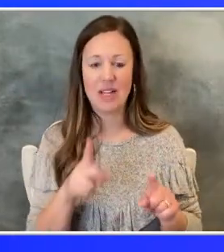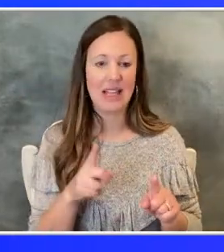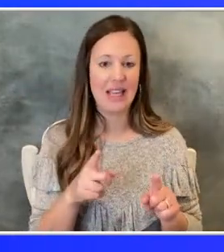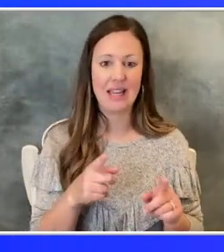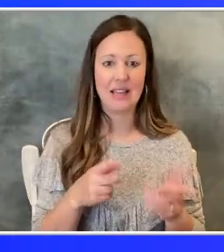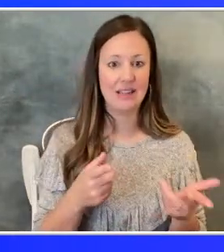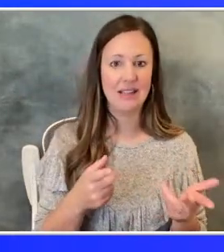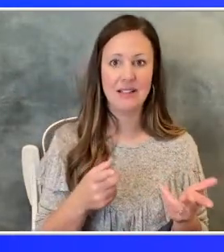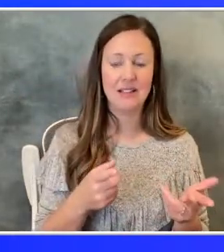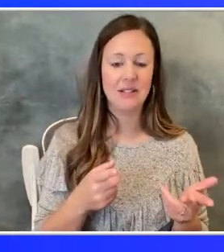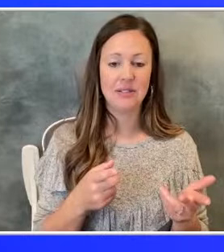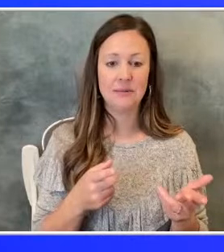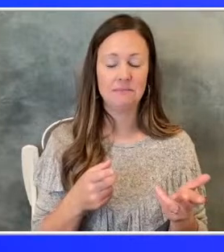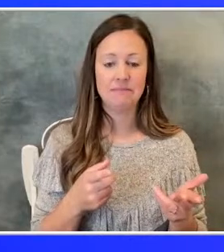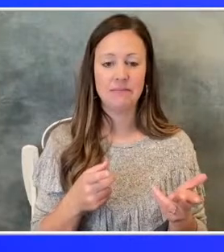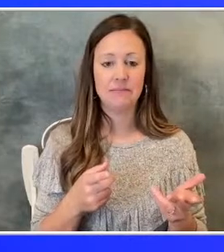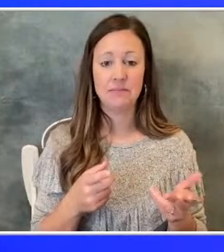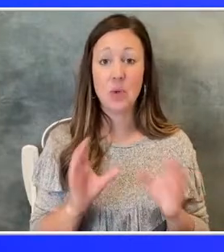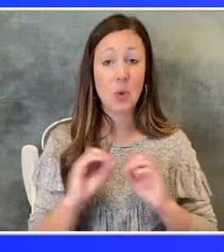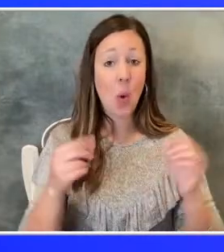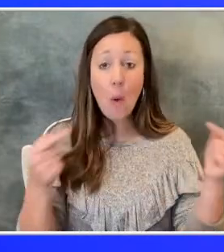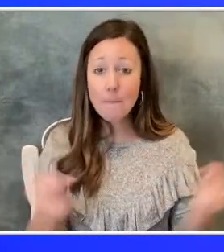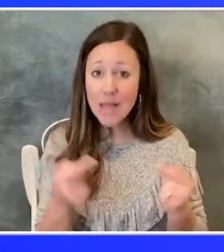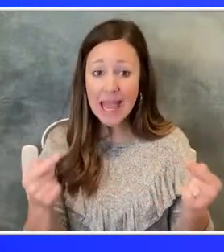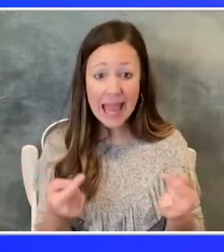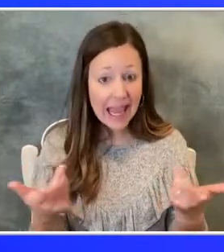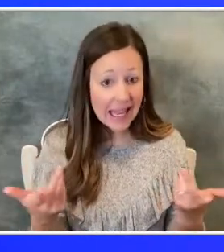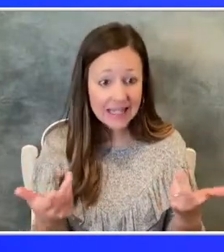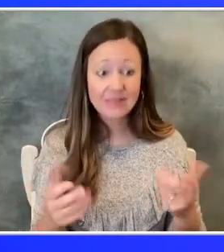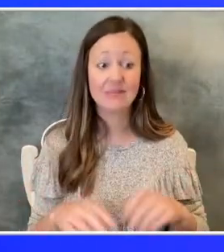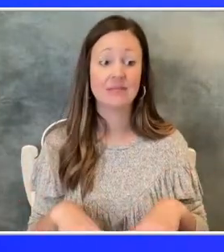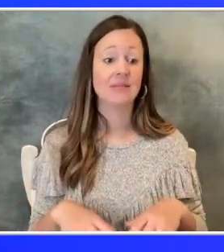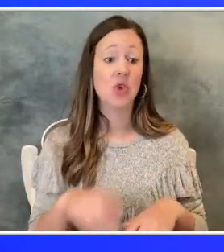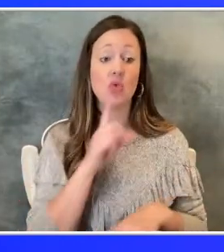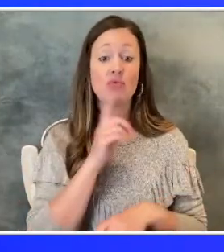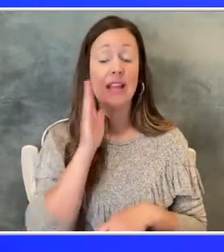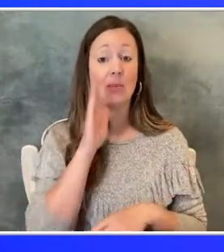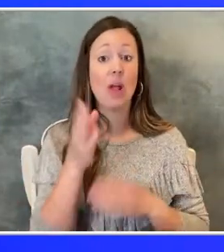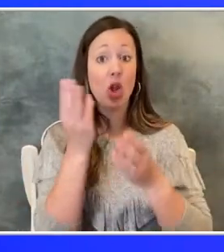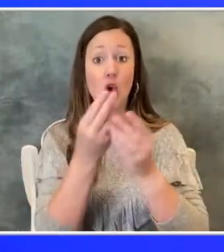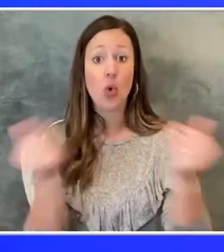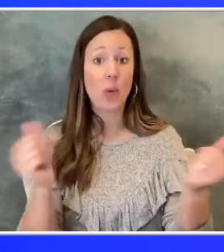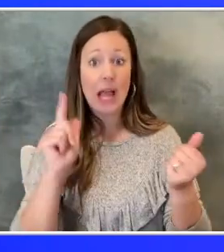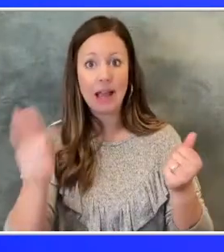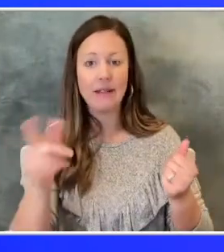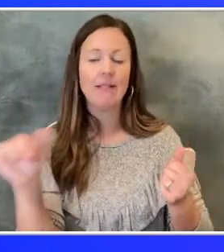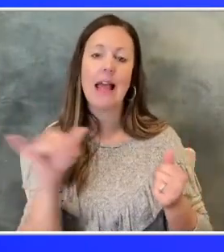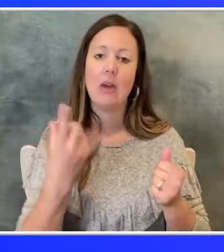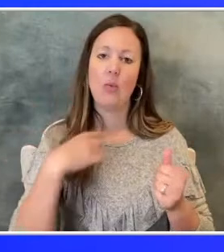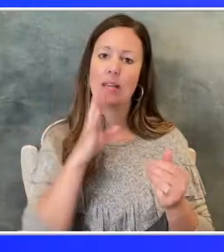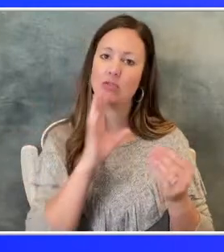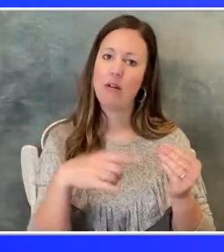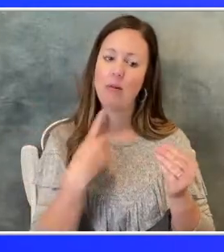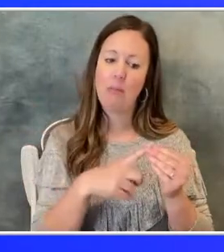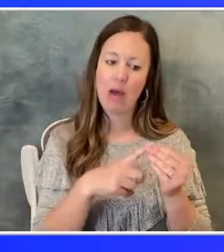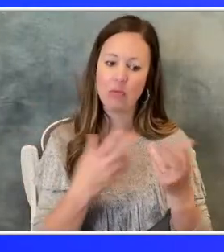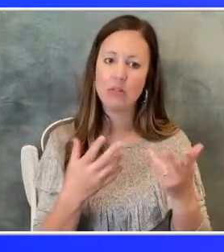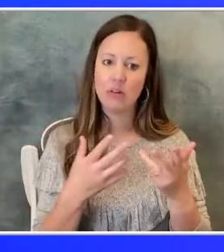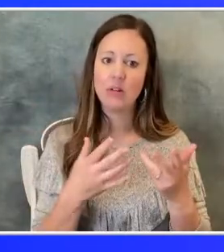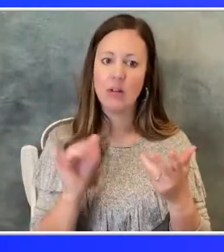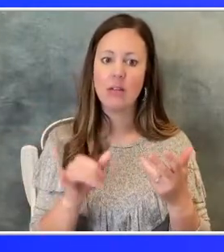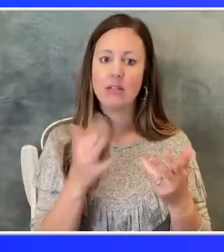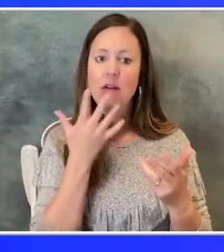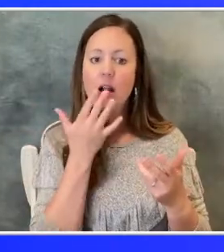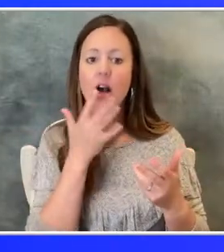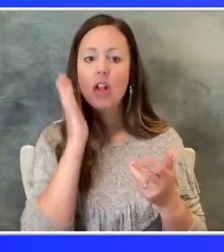have any long-term sequela. It's going to go away, as we talked about, that the cholesterol comes down, the